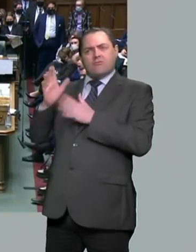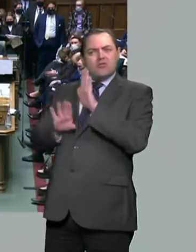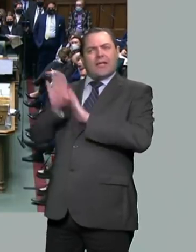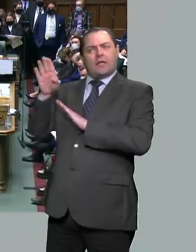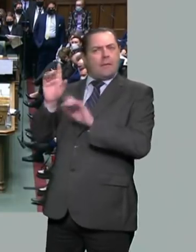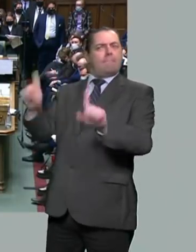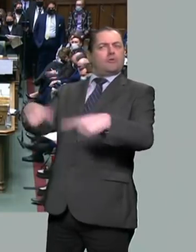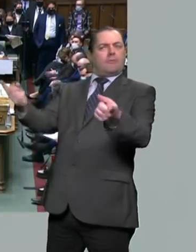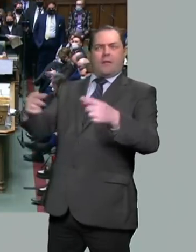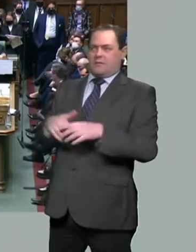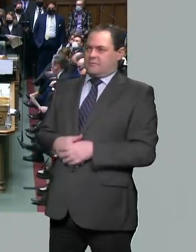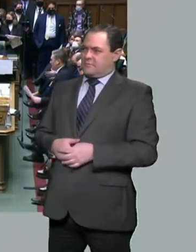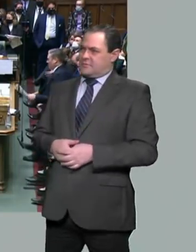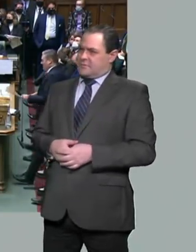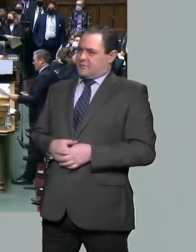Starmer.